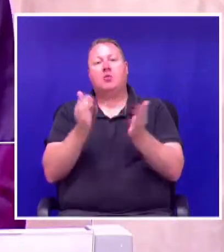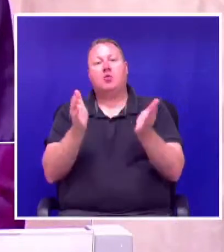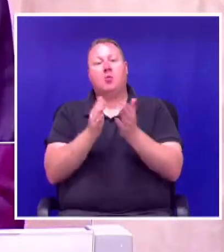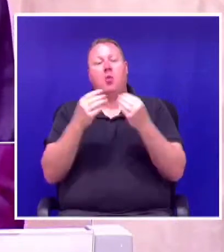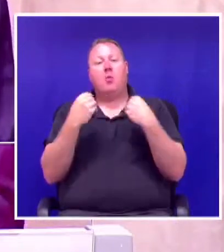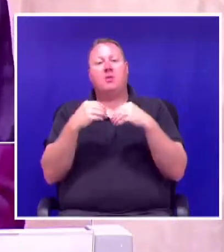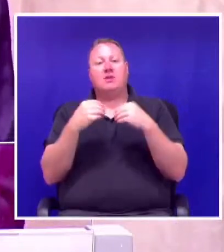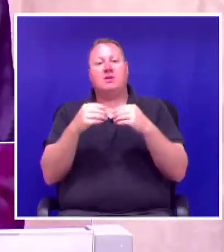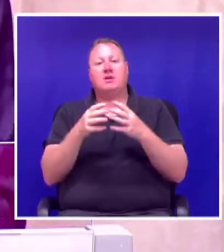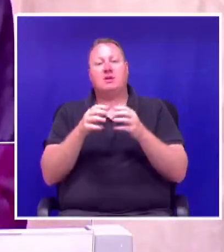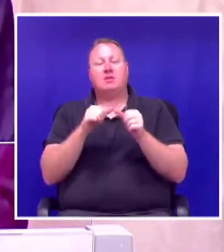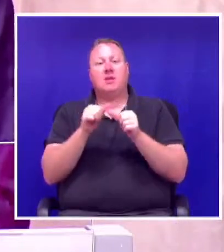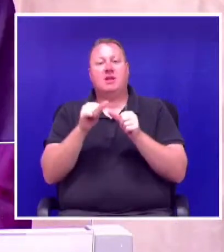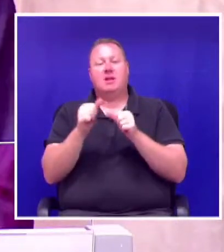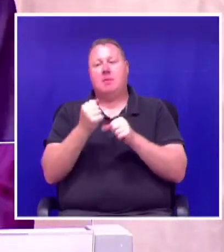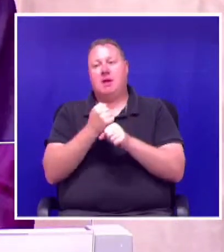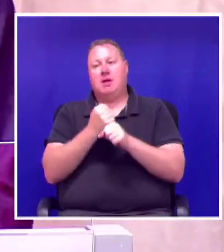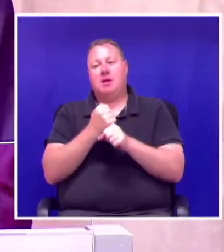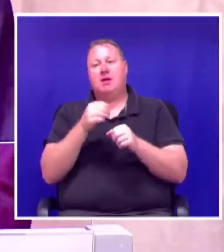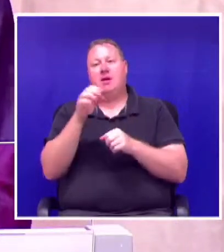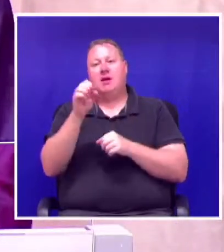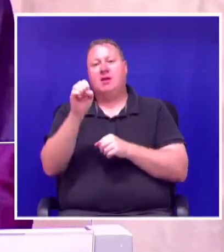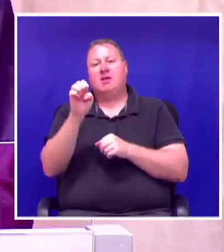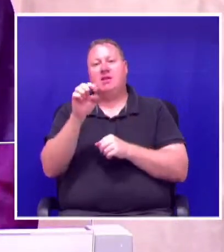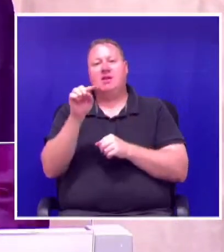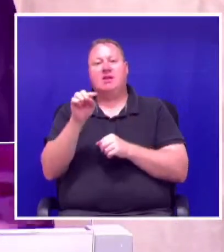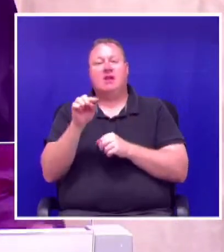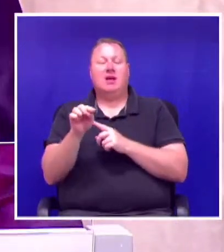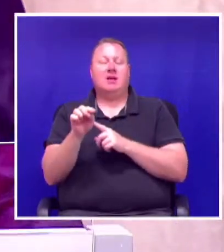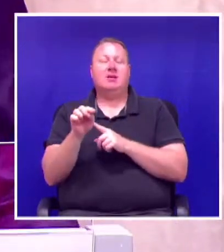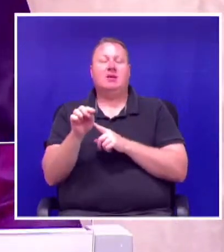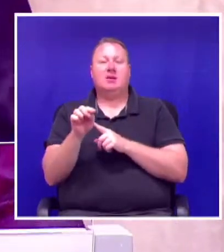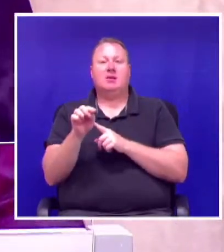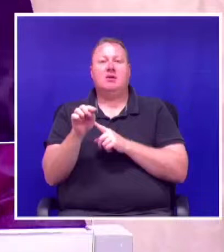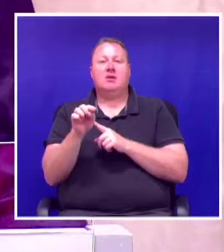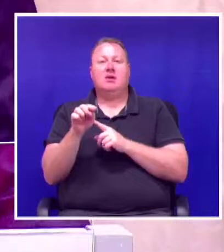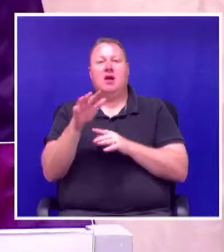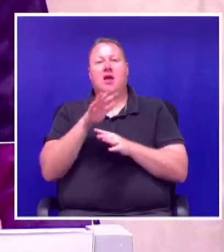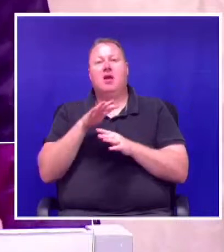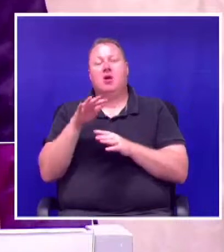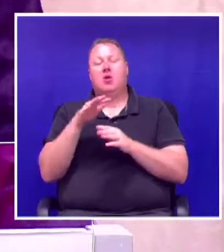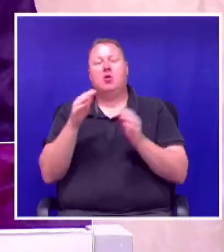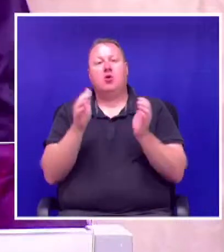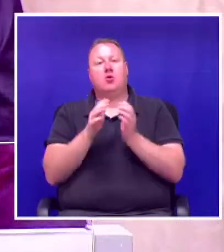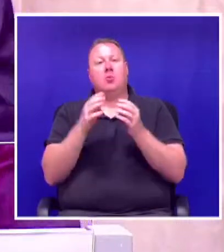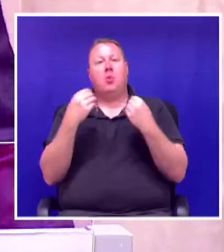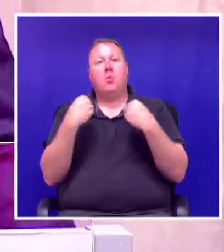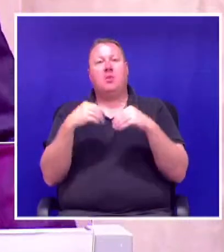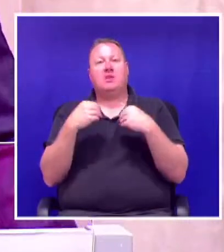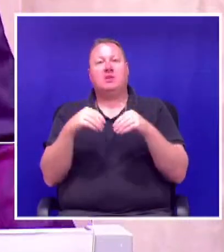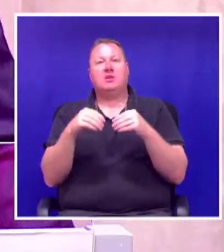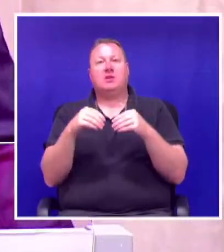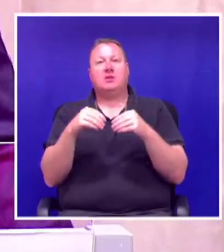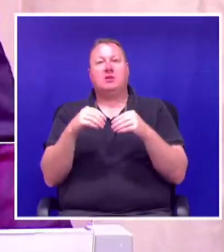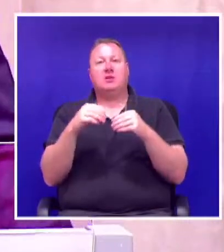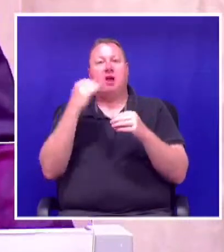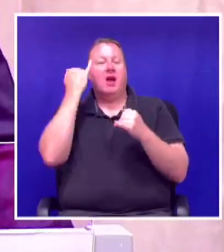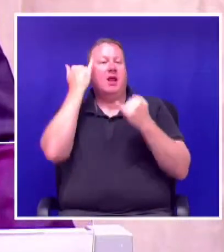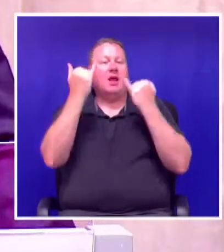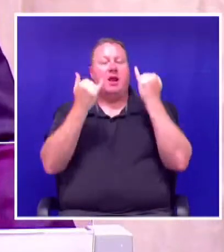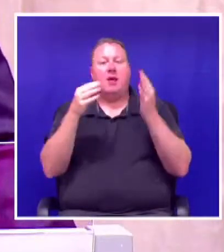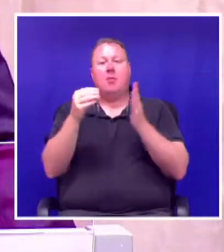SEZ is an area which these small businesses get these